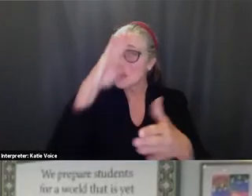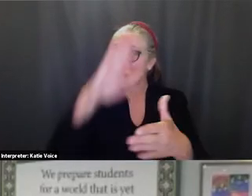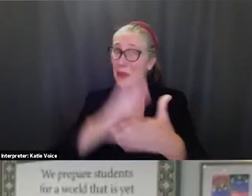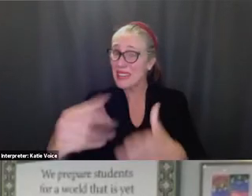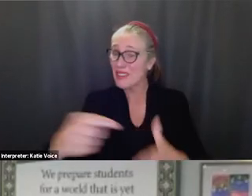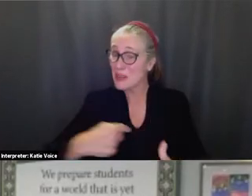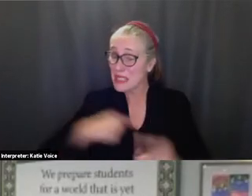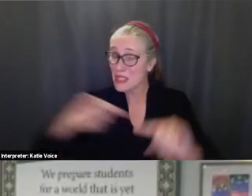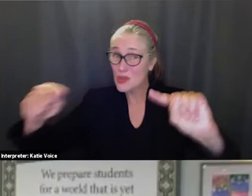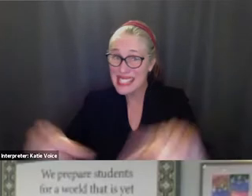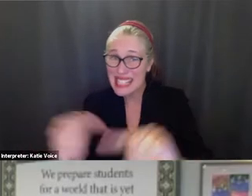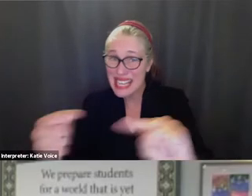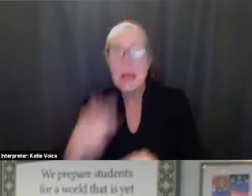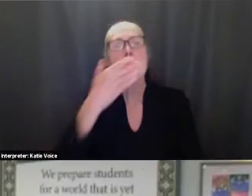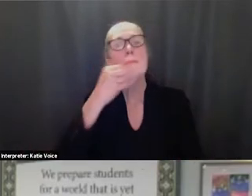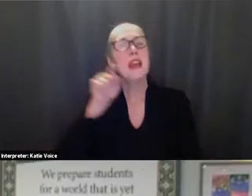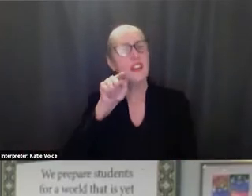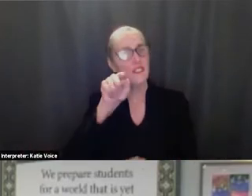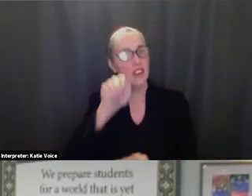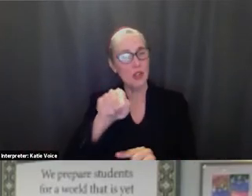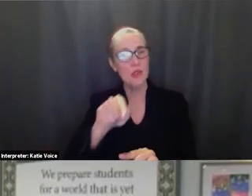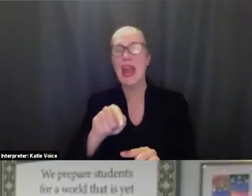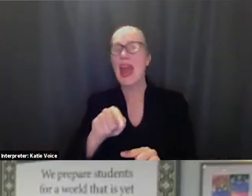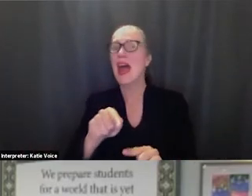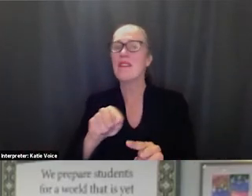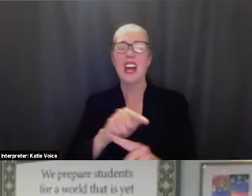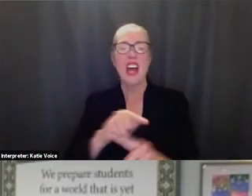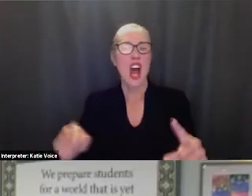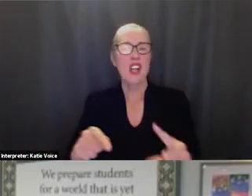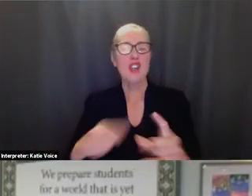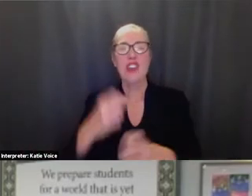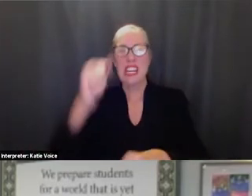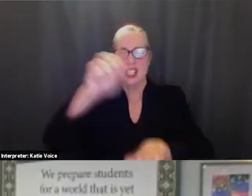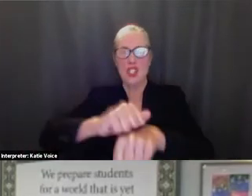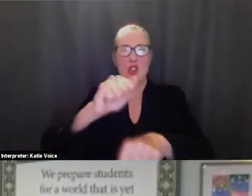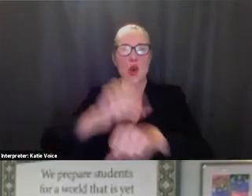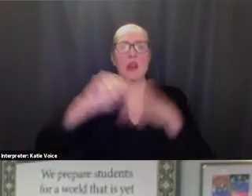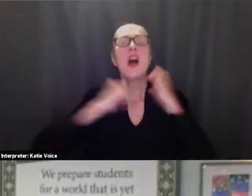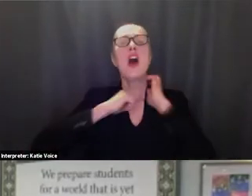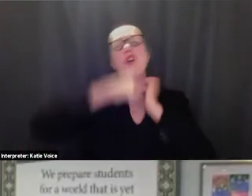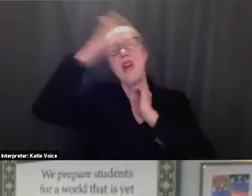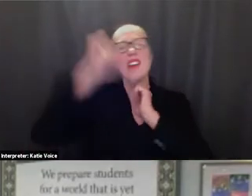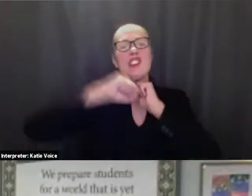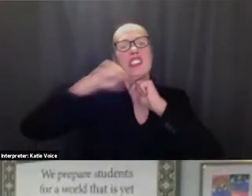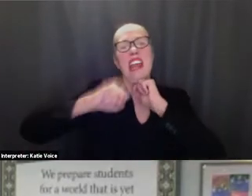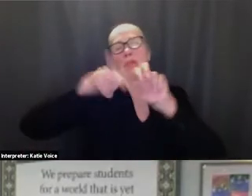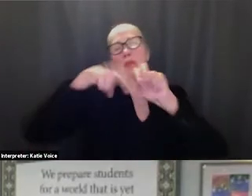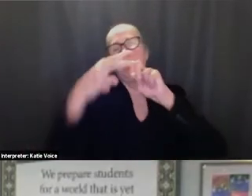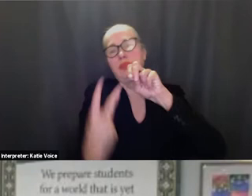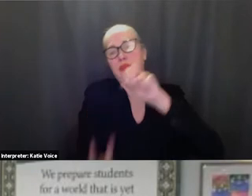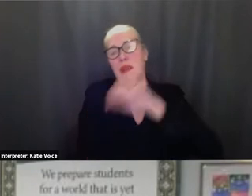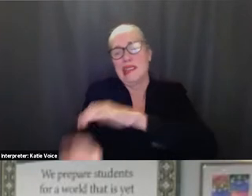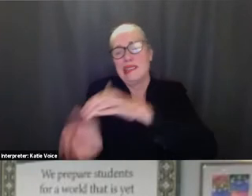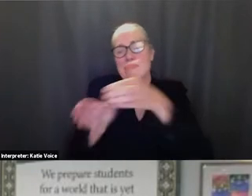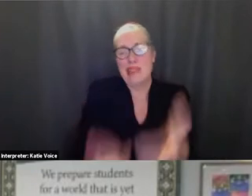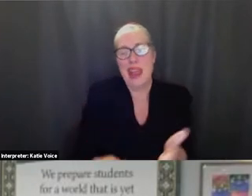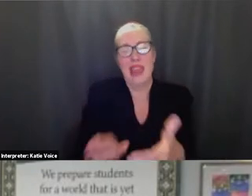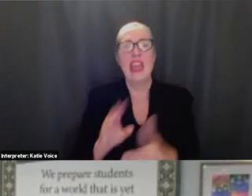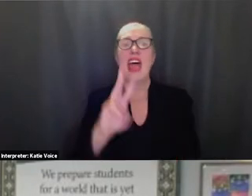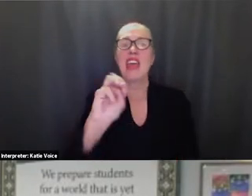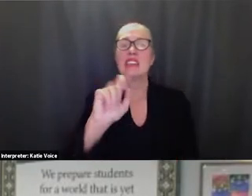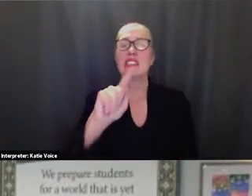sin it would be better for him to have a great millstone fastened around his neck and be drowned in the depth of the sea matthew 18